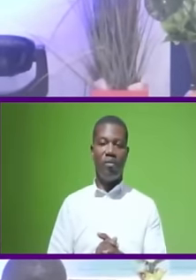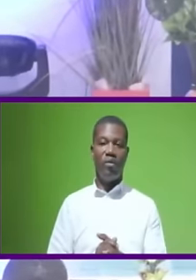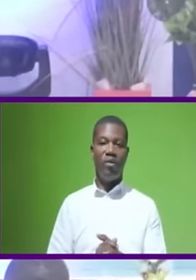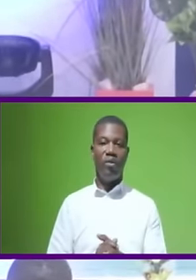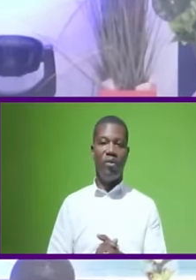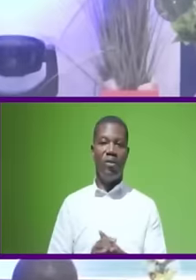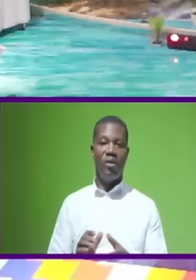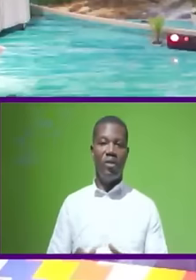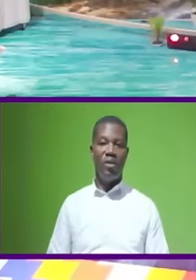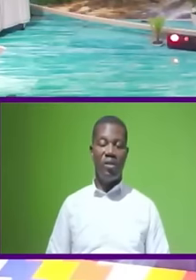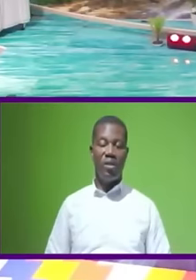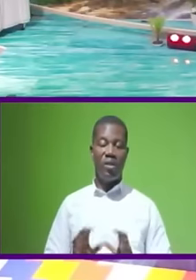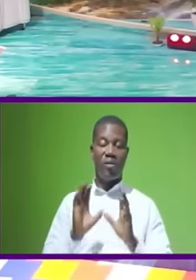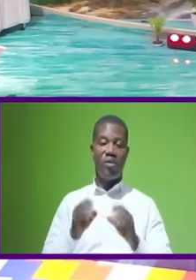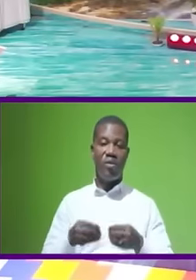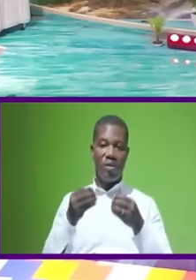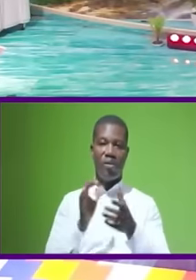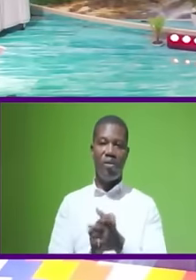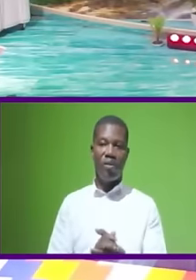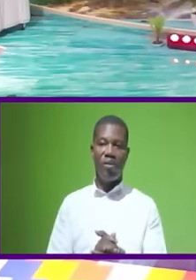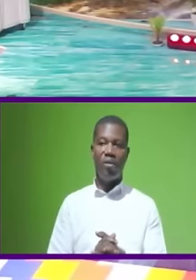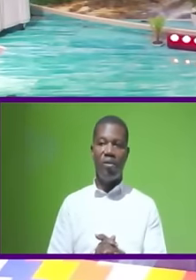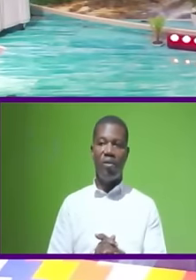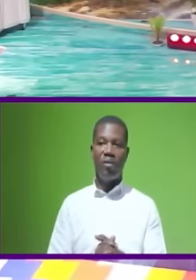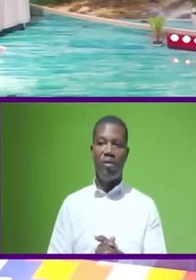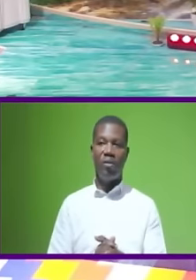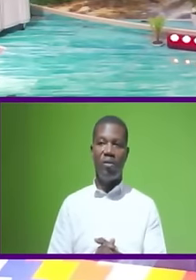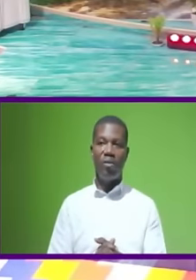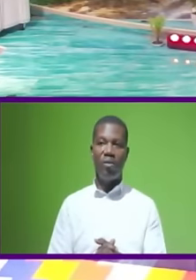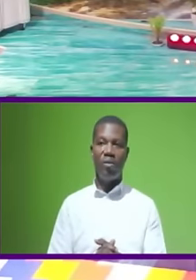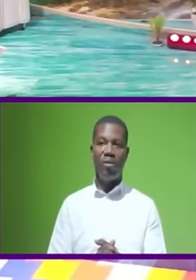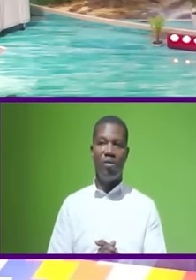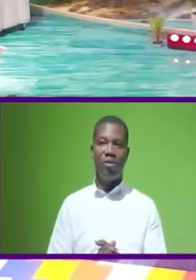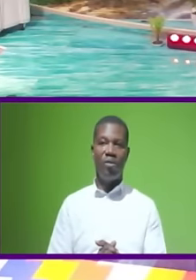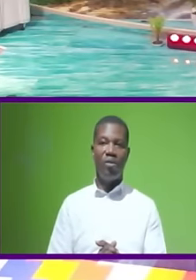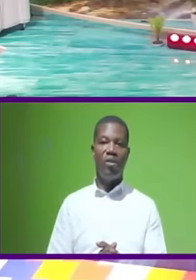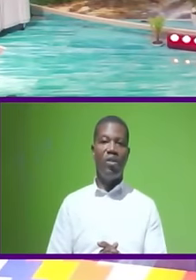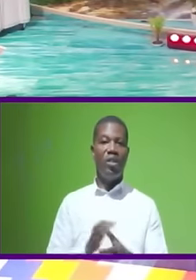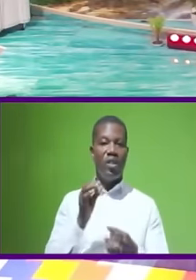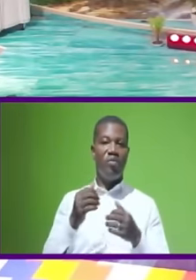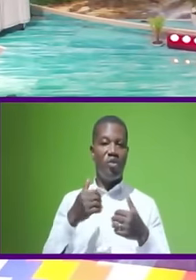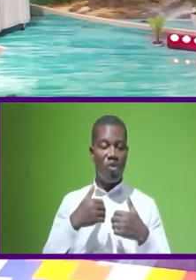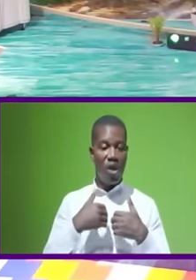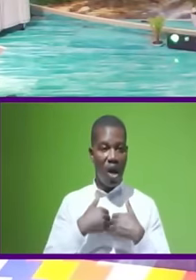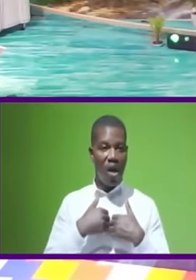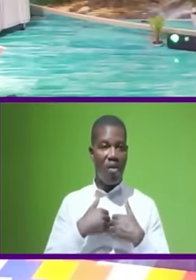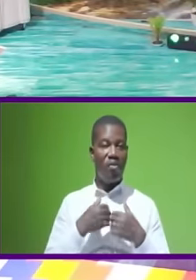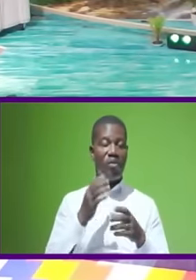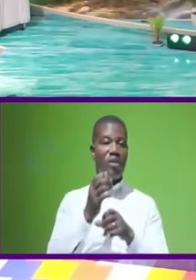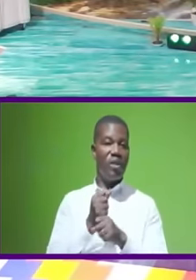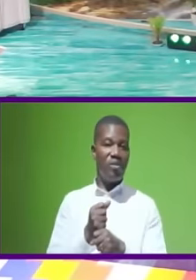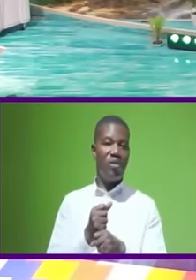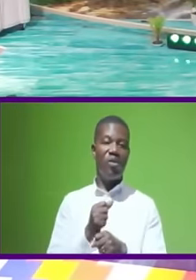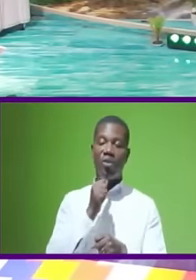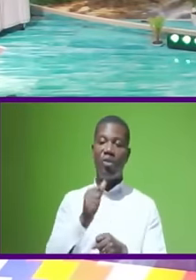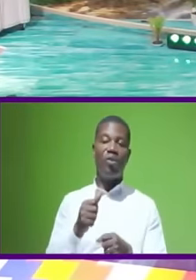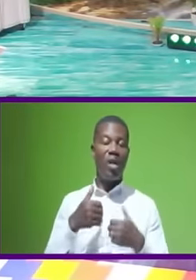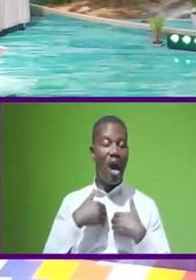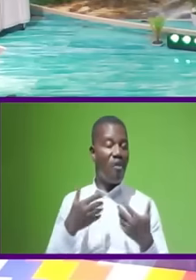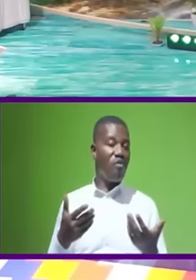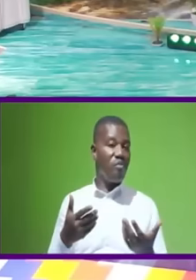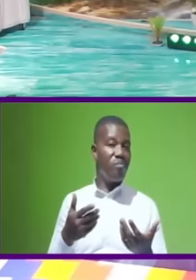Afọ dia no a your boy and wa wunya bibia afia we onka ho. Yes. Enko ho bio. Emu ada